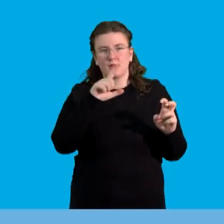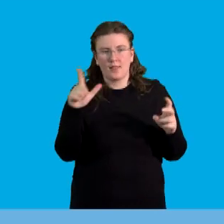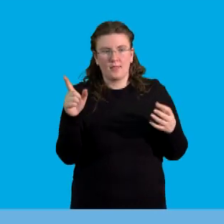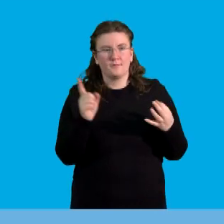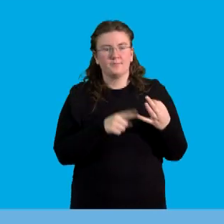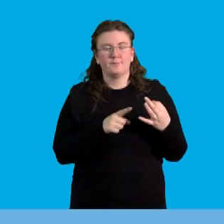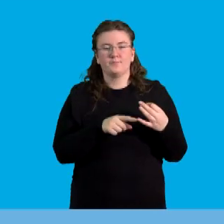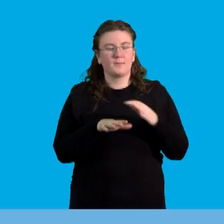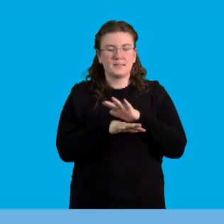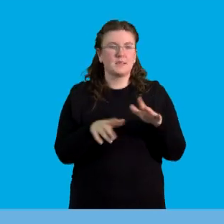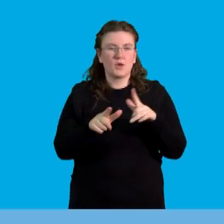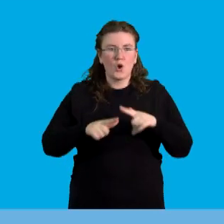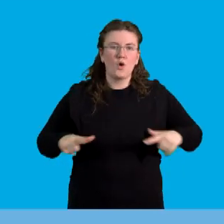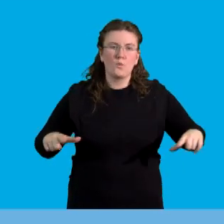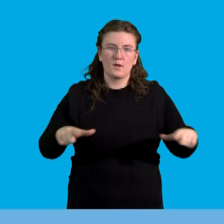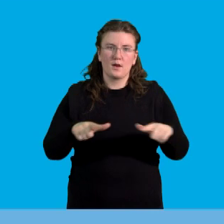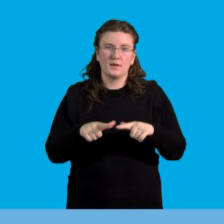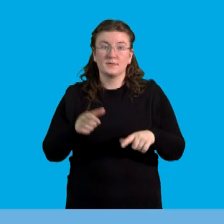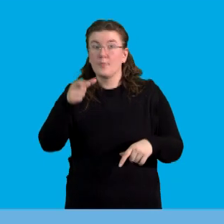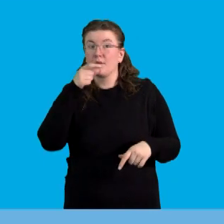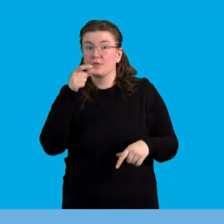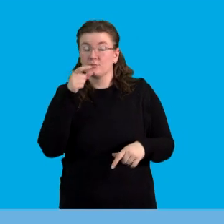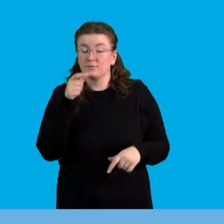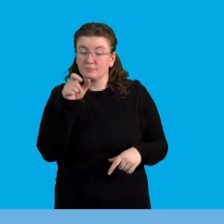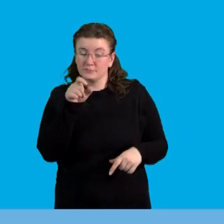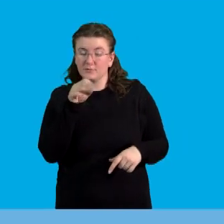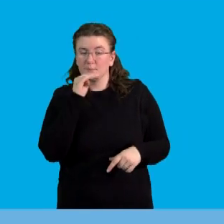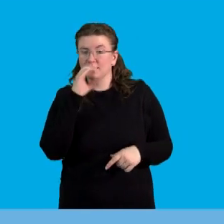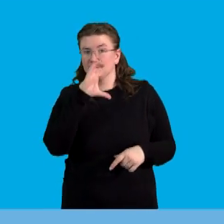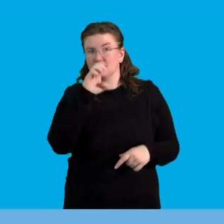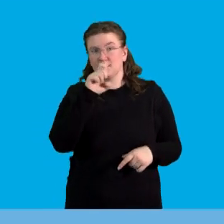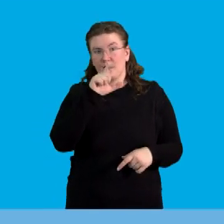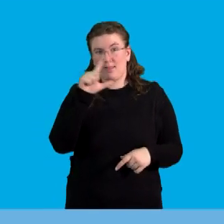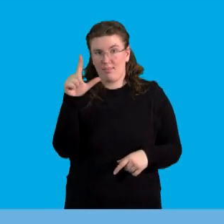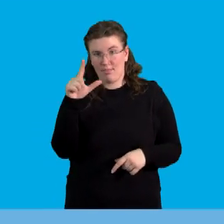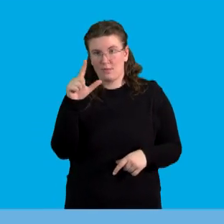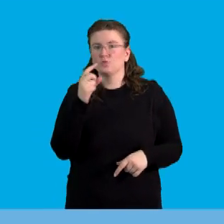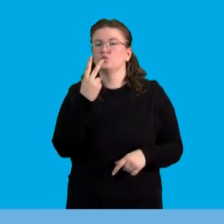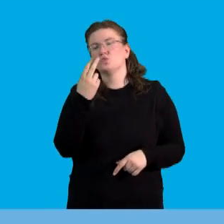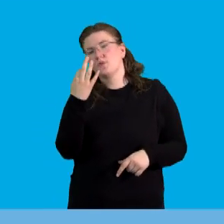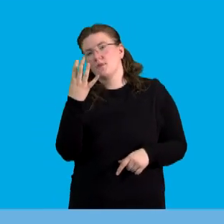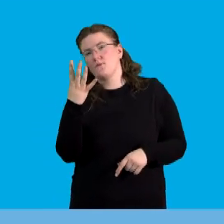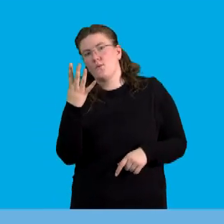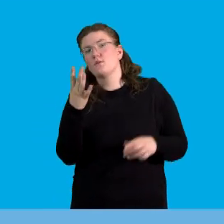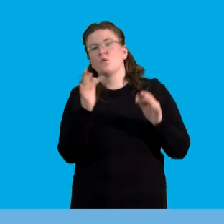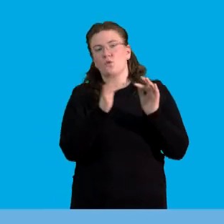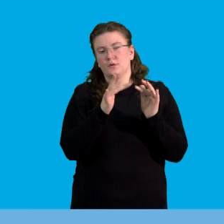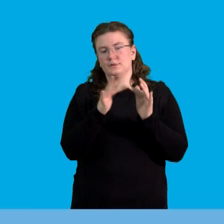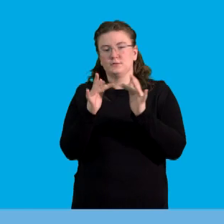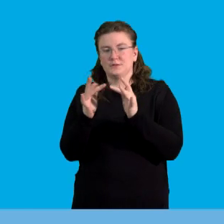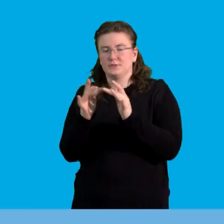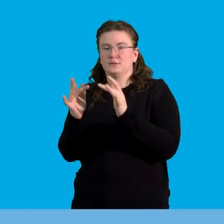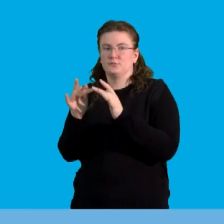cell, and delocalized. And the battery was a group of two or more electric cells that are